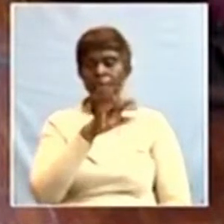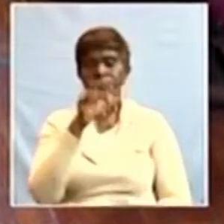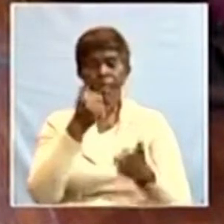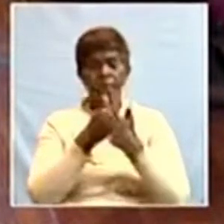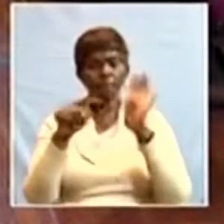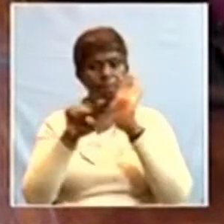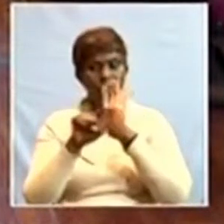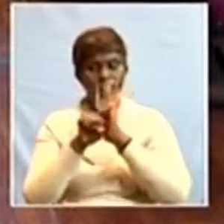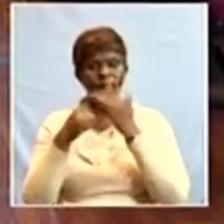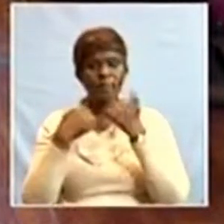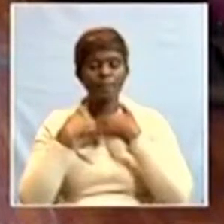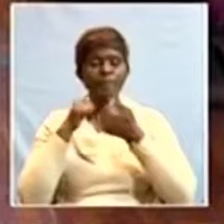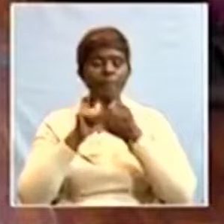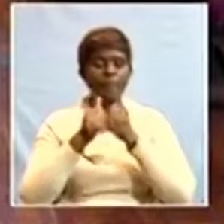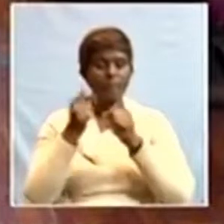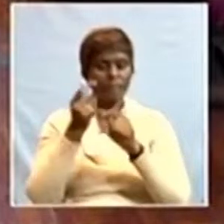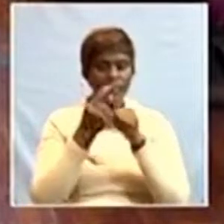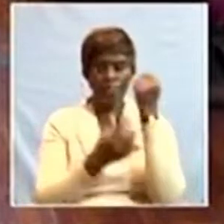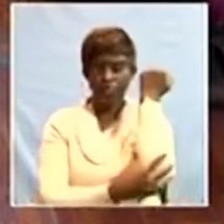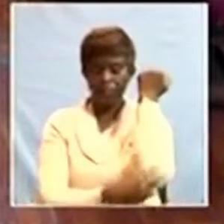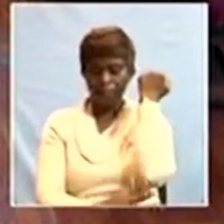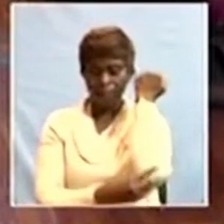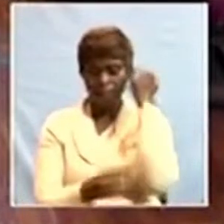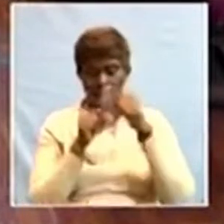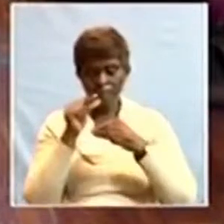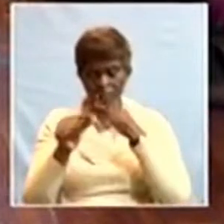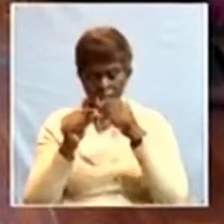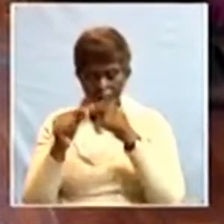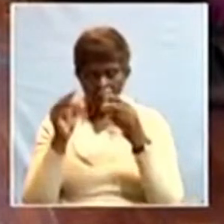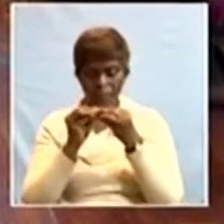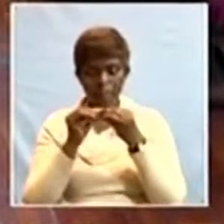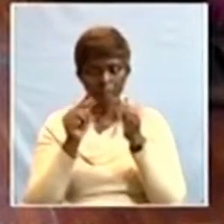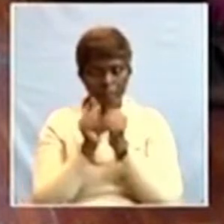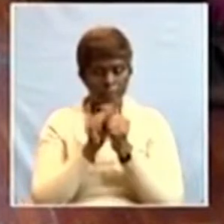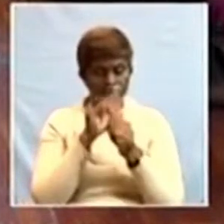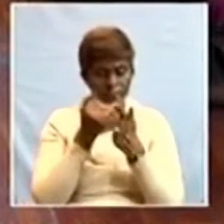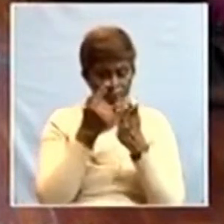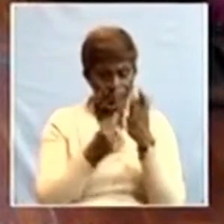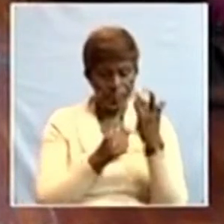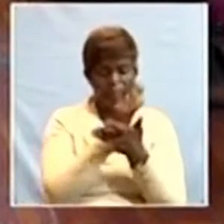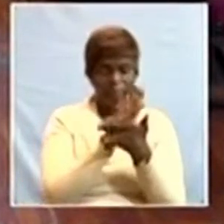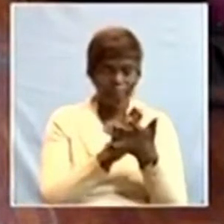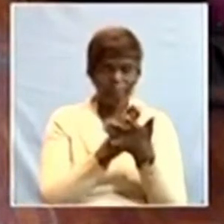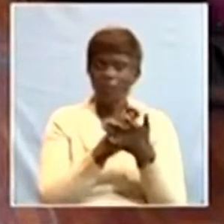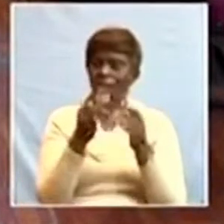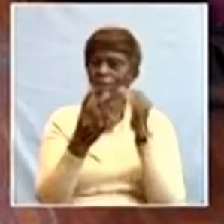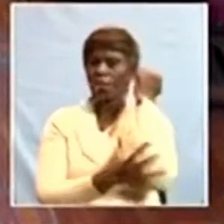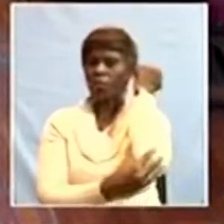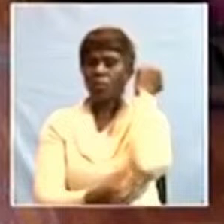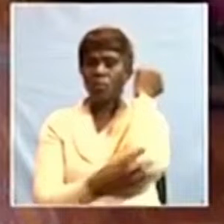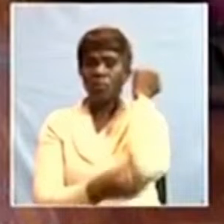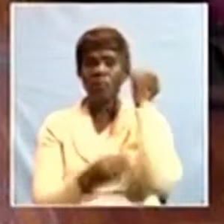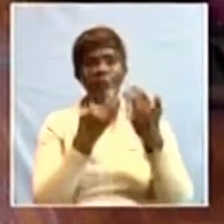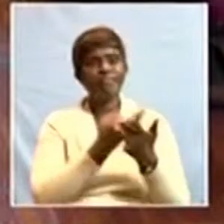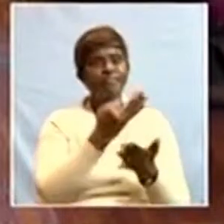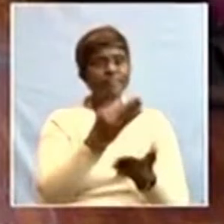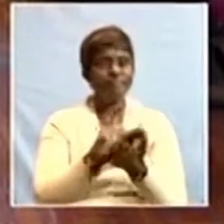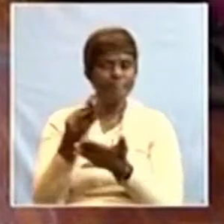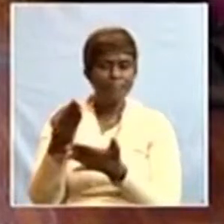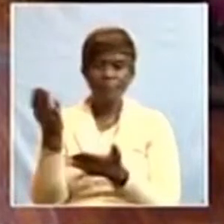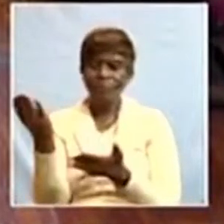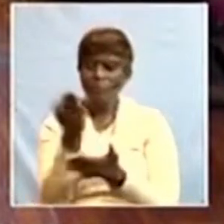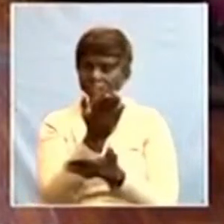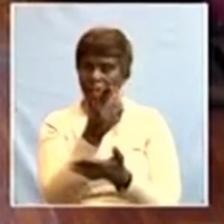negatively affected by poor seed germination as well as substandard fertilizer. Would